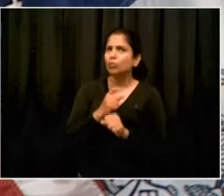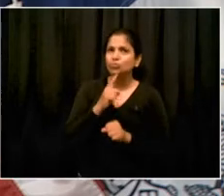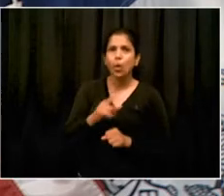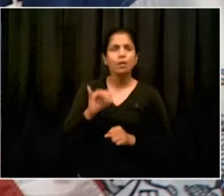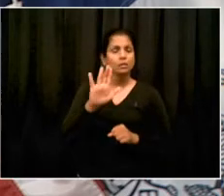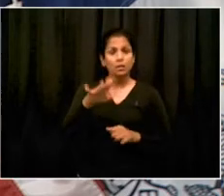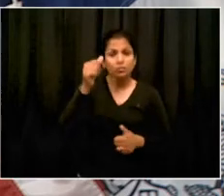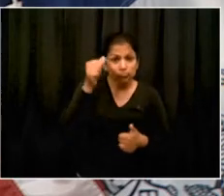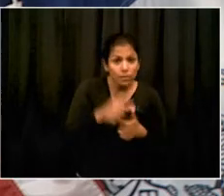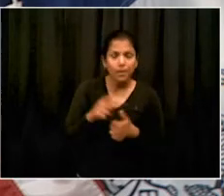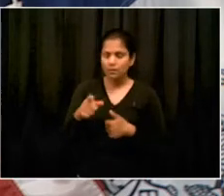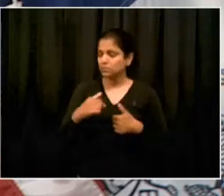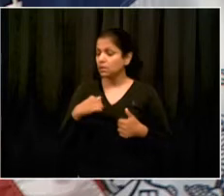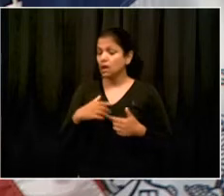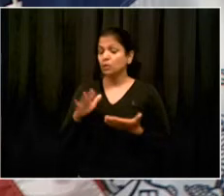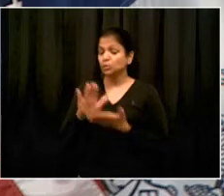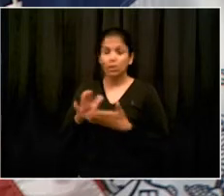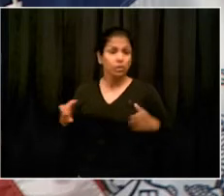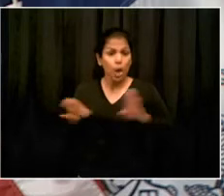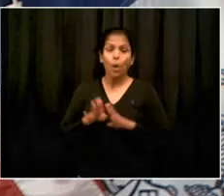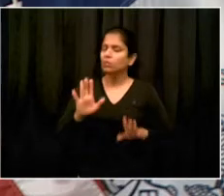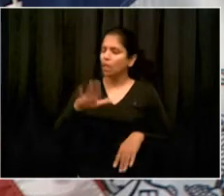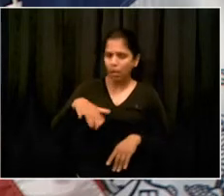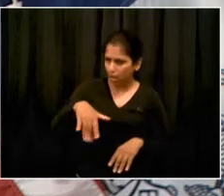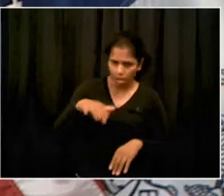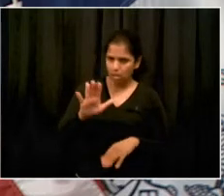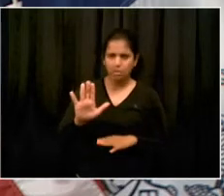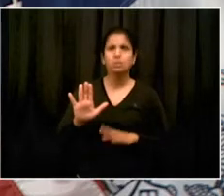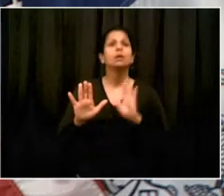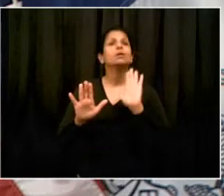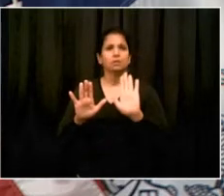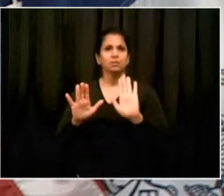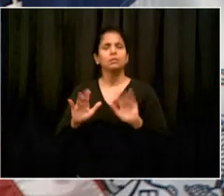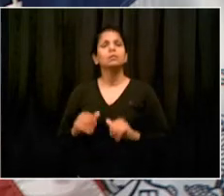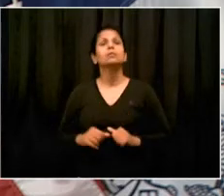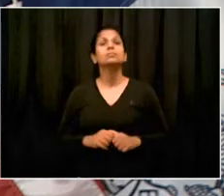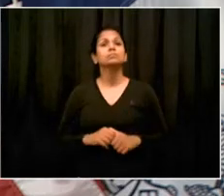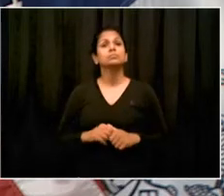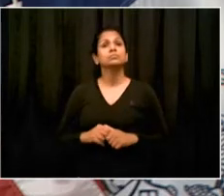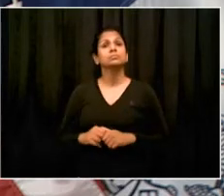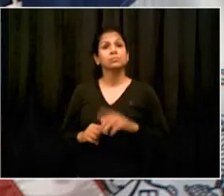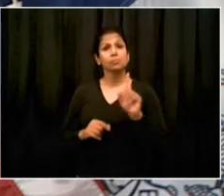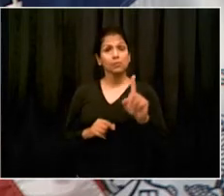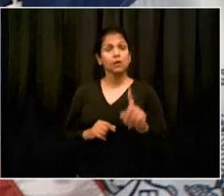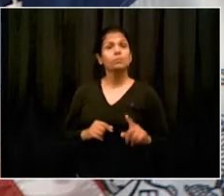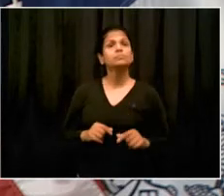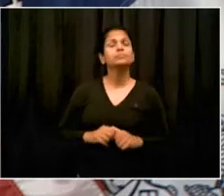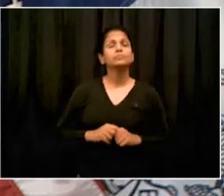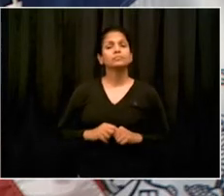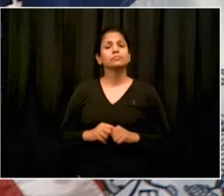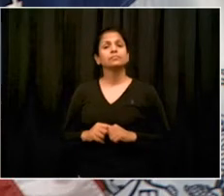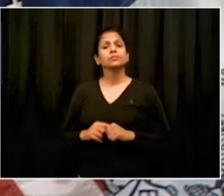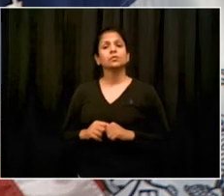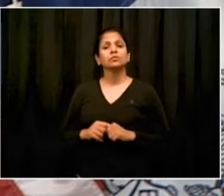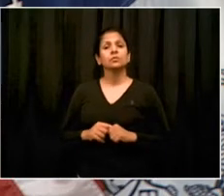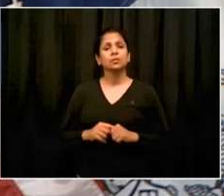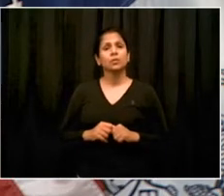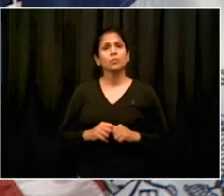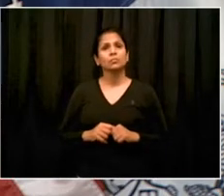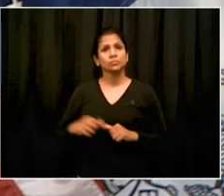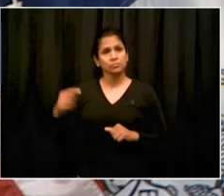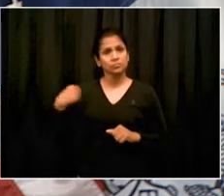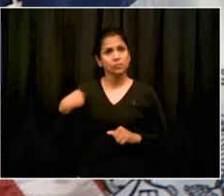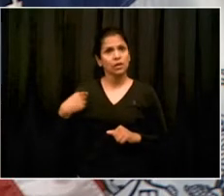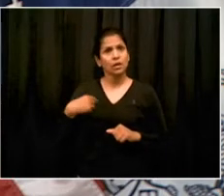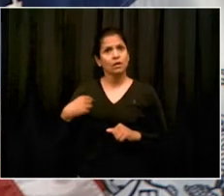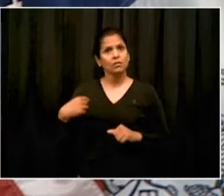not anticipate, of an outbreak in a specific community in this fashion. And it's a known fact, there is